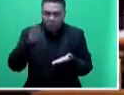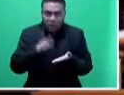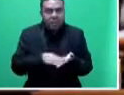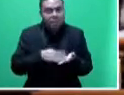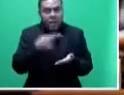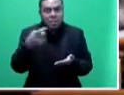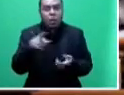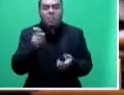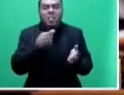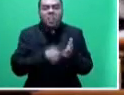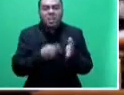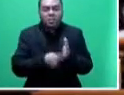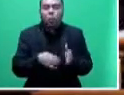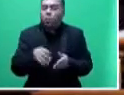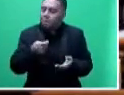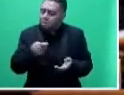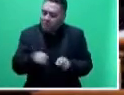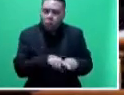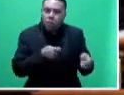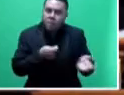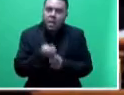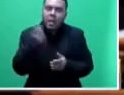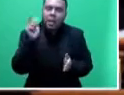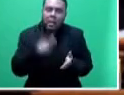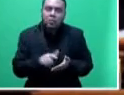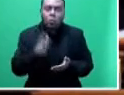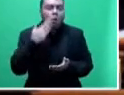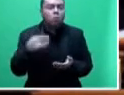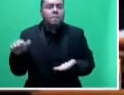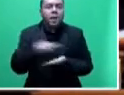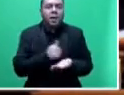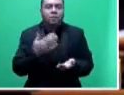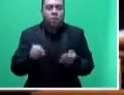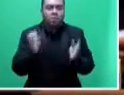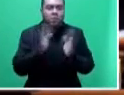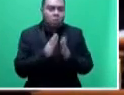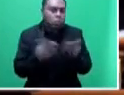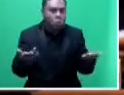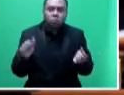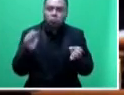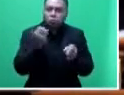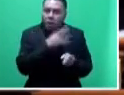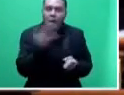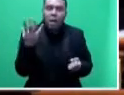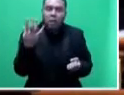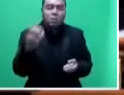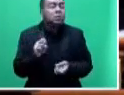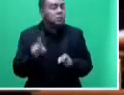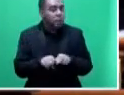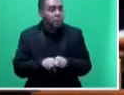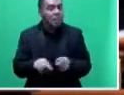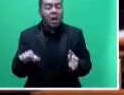goods. This means we Fijians will pay less when buying items. During tough times, these goods become harder